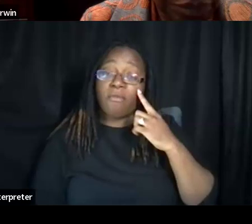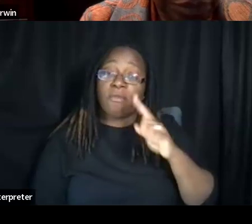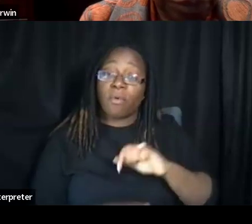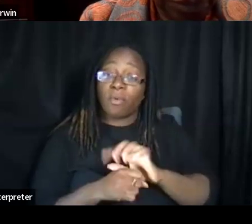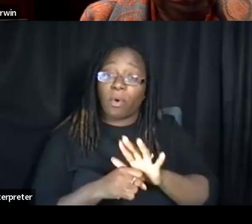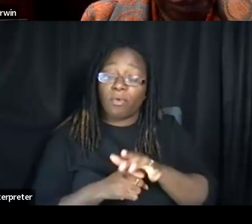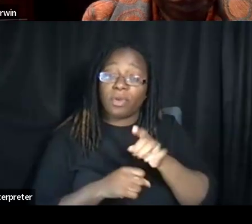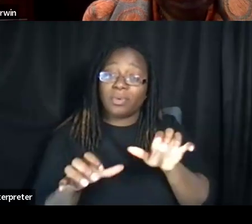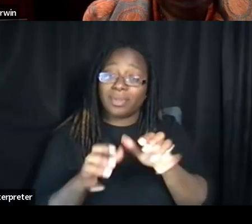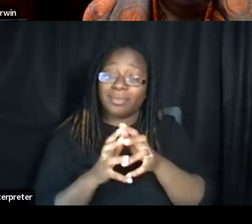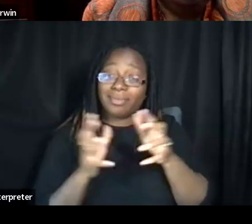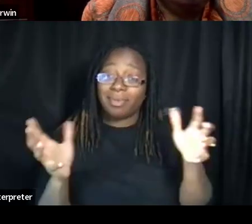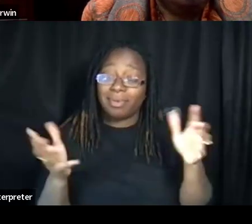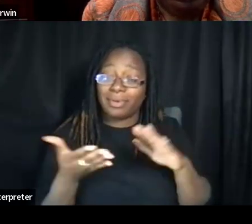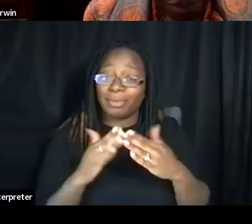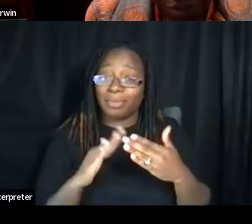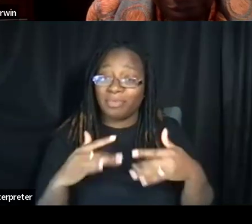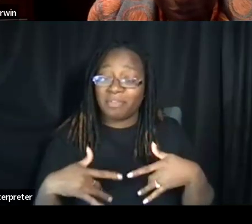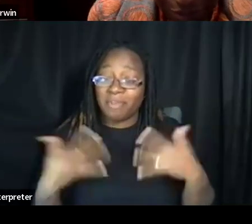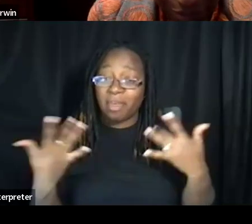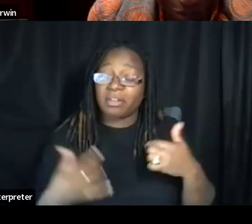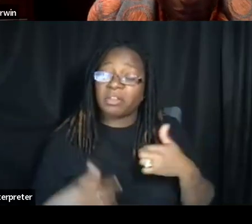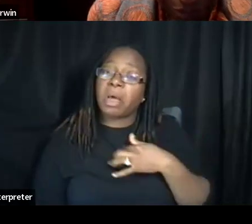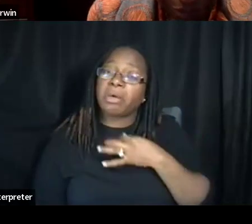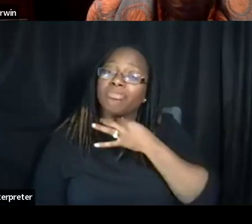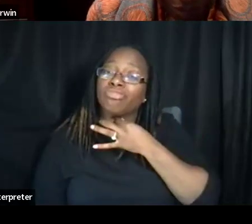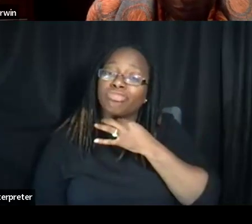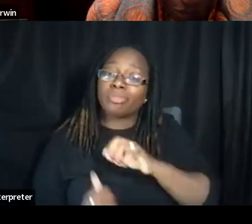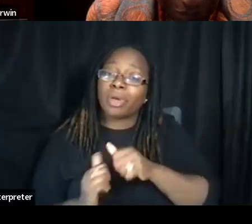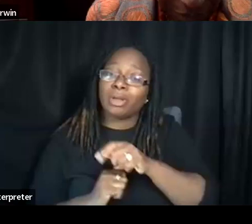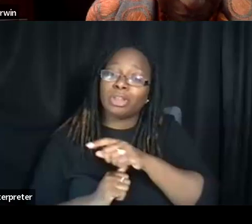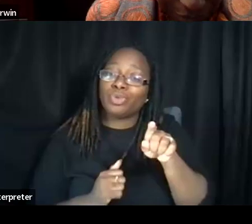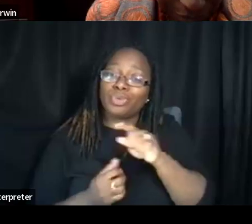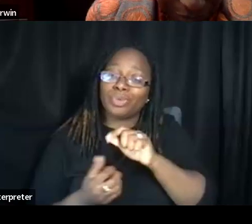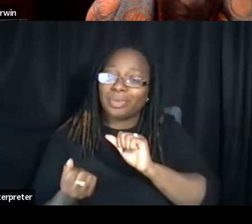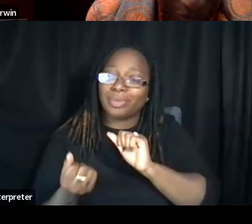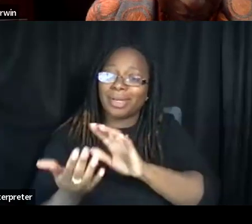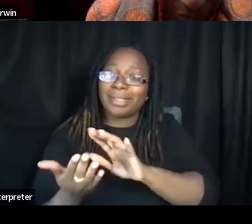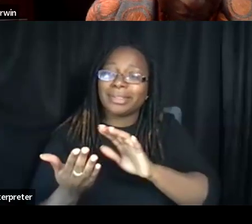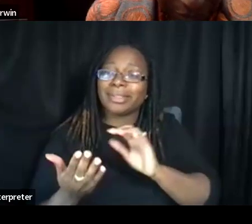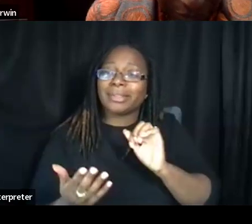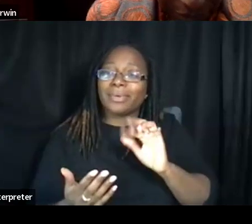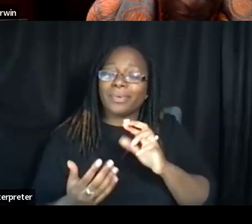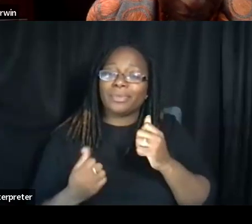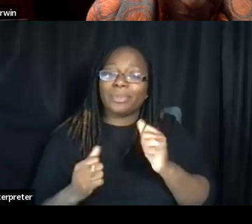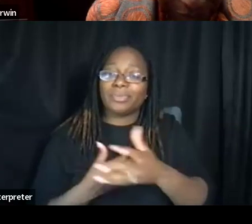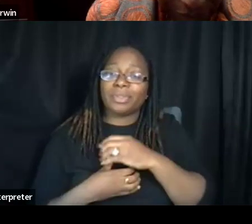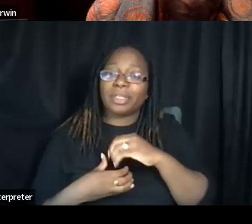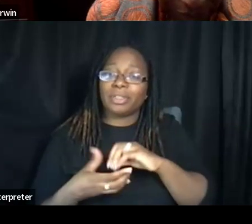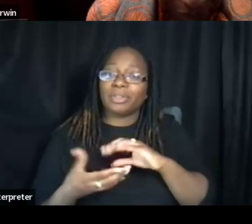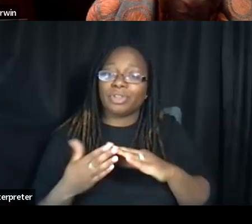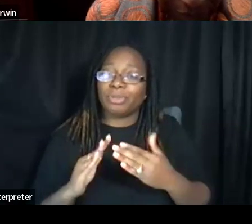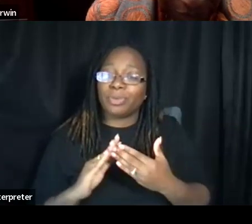of community events. I'm just curious how you all kind of addressed or engaged the community